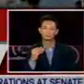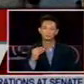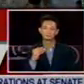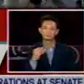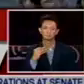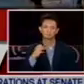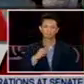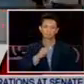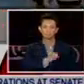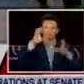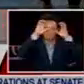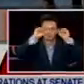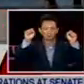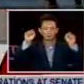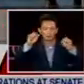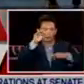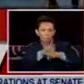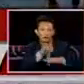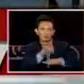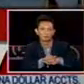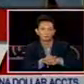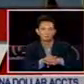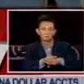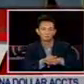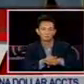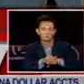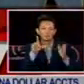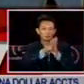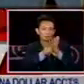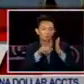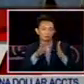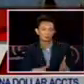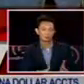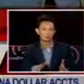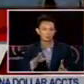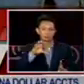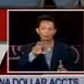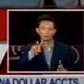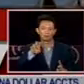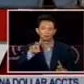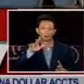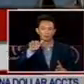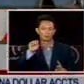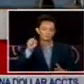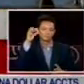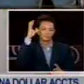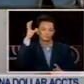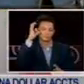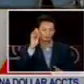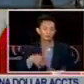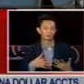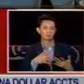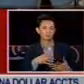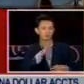presiding officer, Enrile, even warned Justice Cuevas to call on his client. You've heard Cuevas actually